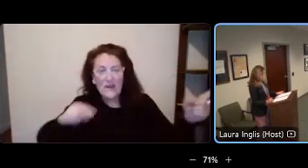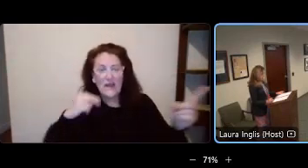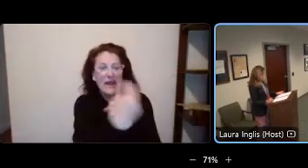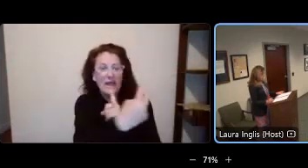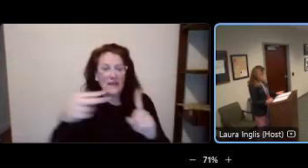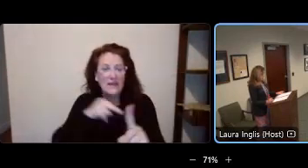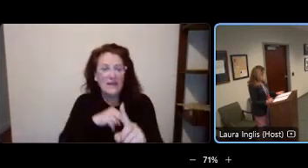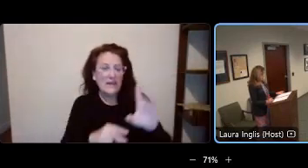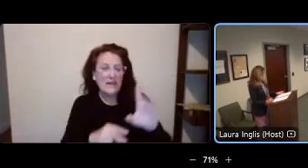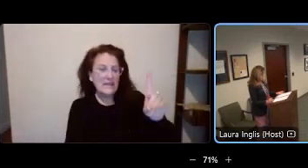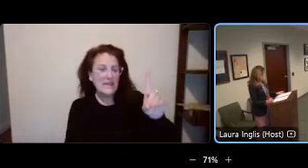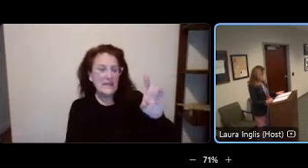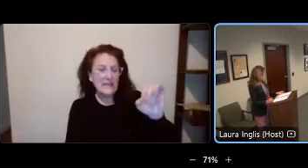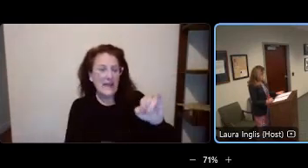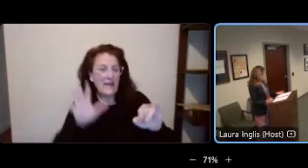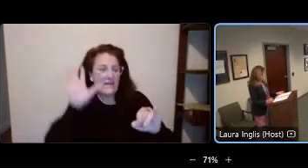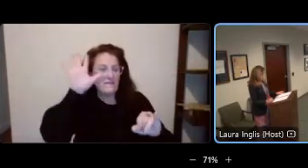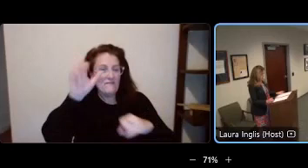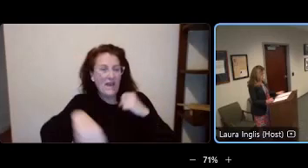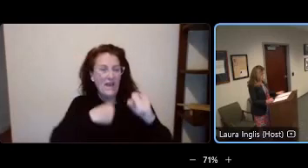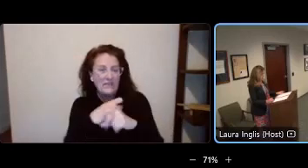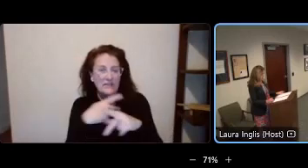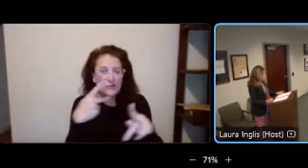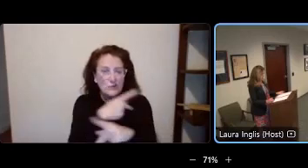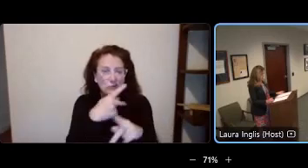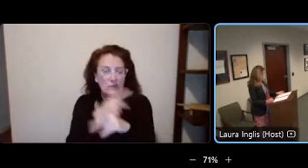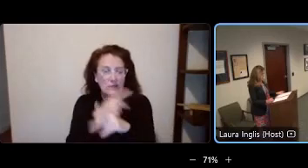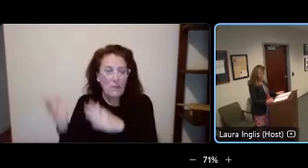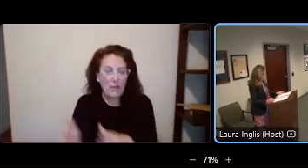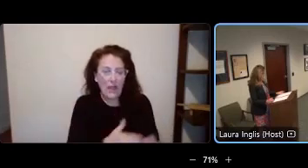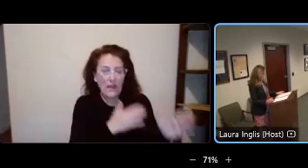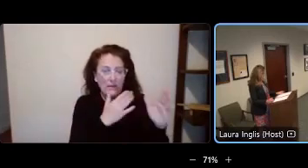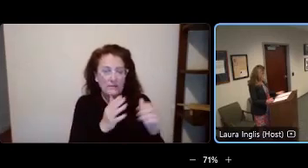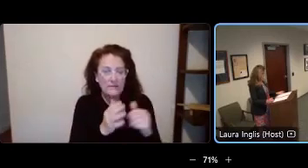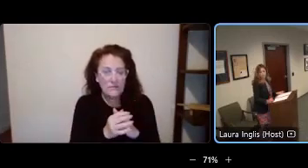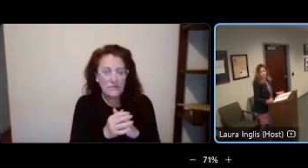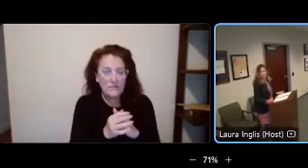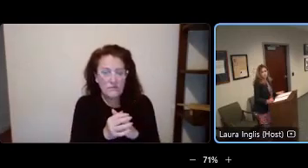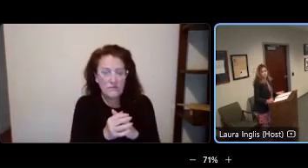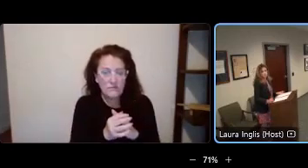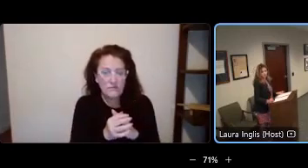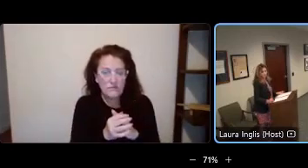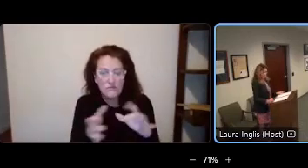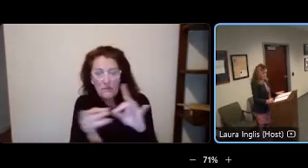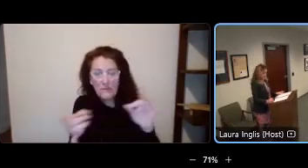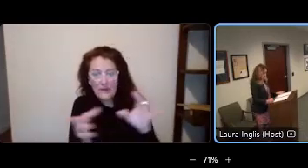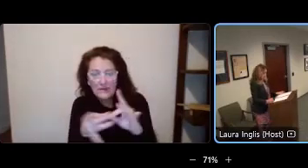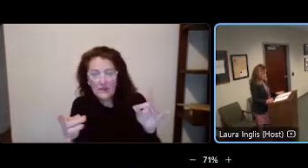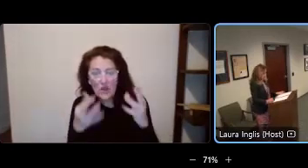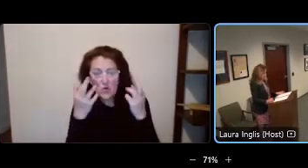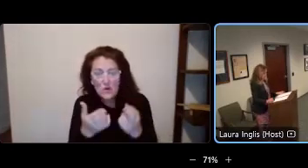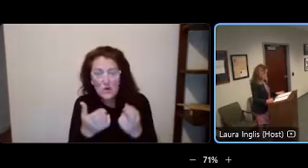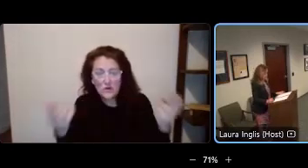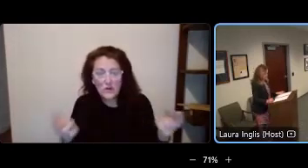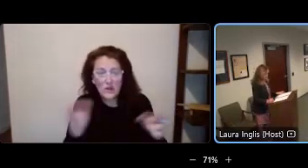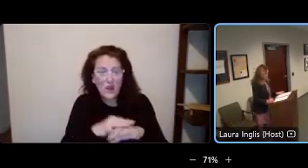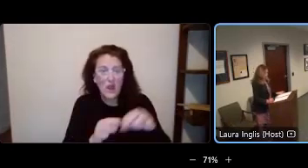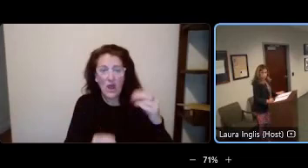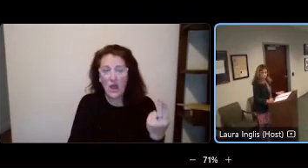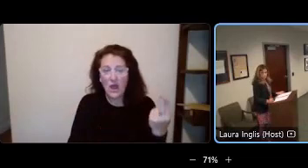DEI 5-year strategic plan, building a for DEI messaging and resources on the hub, our